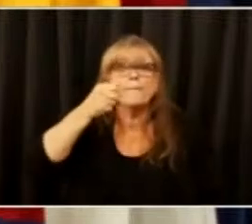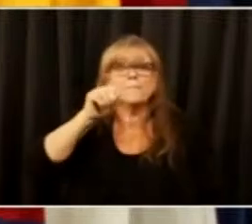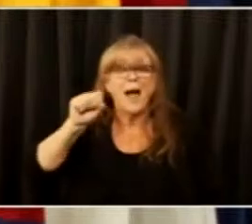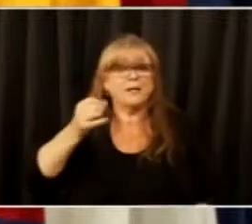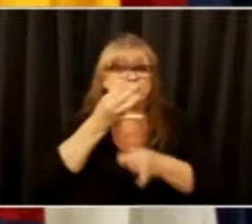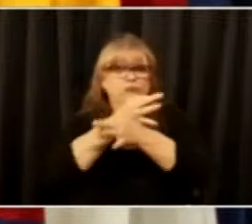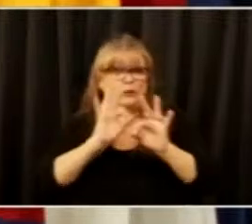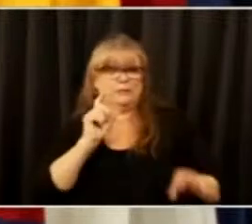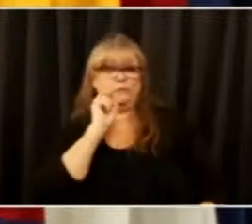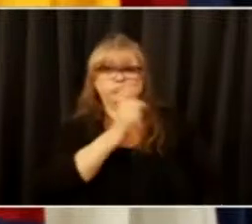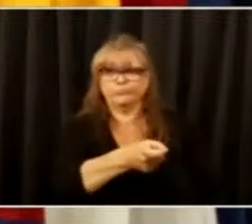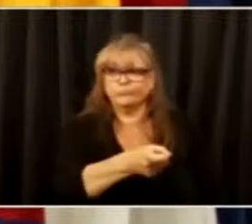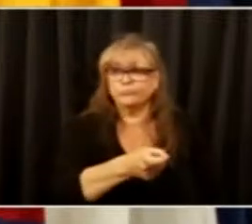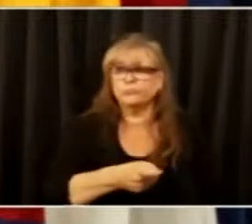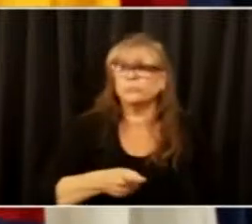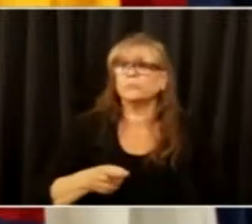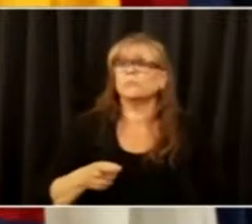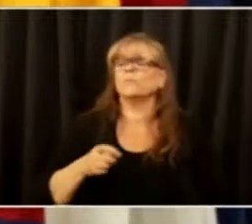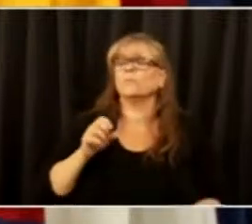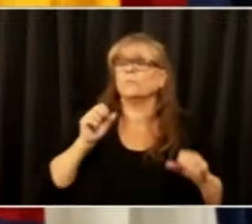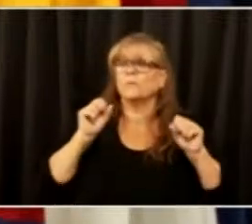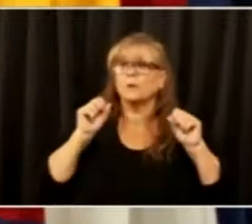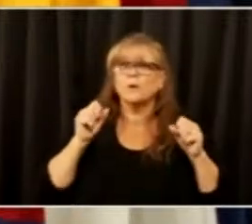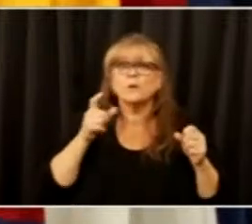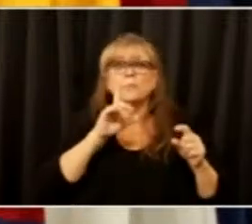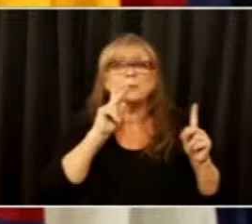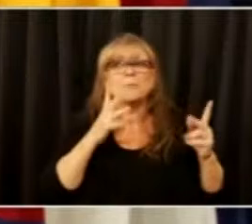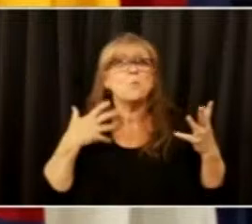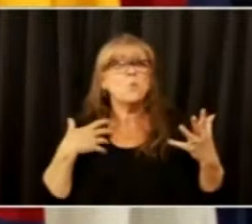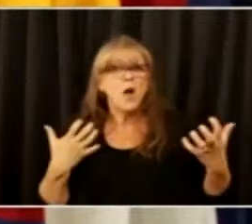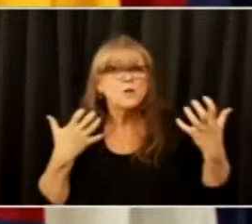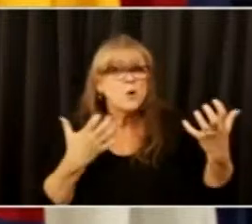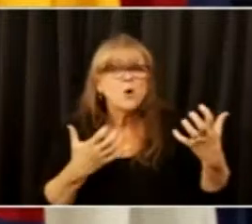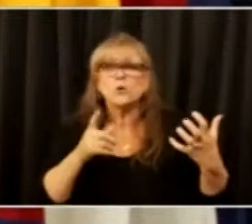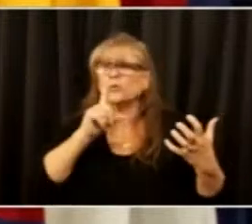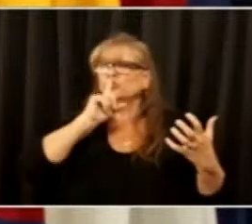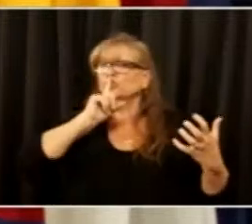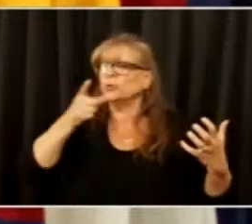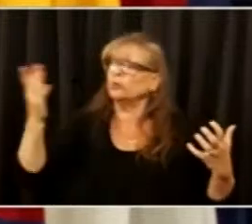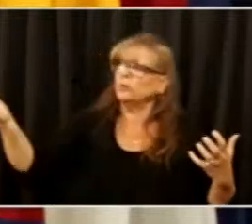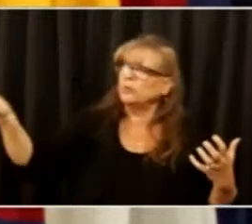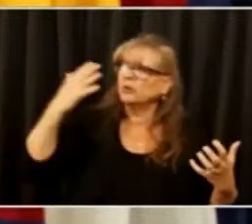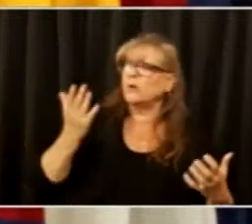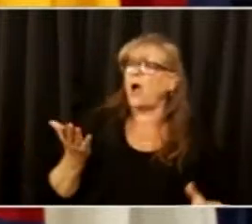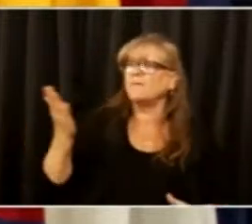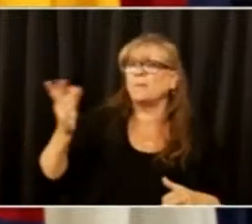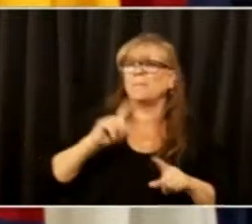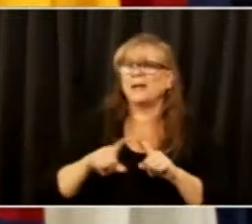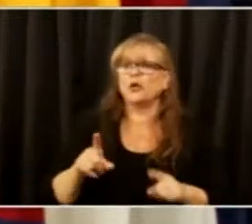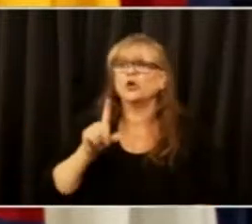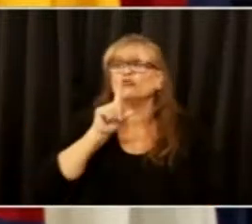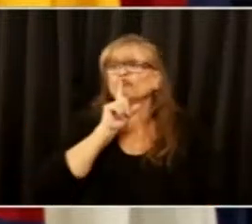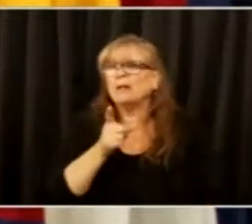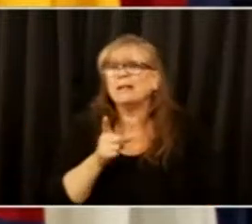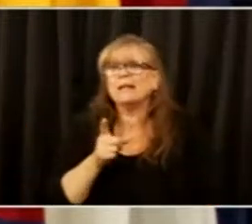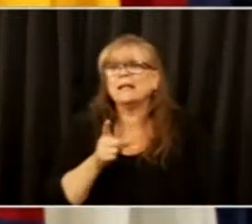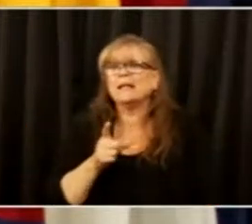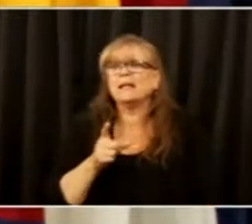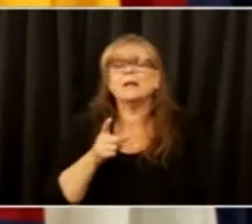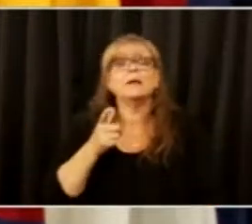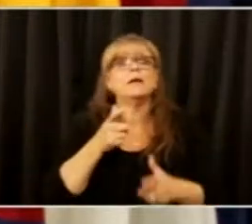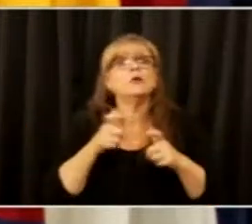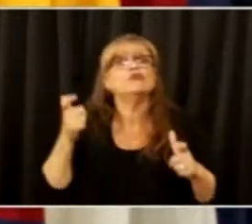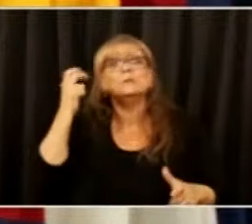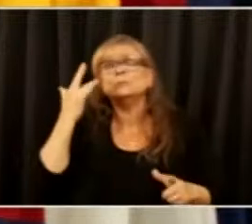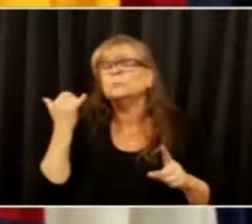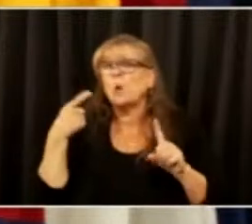want different types of incentives, and we are very excited to continue to work on that. But the biggest incentive for anybody should be to avoid